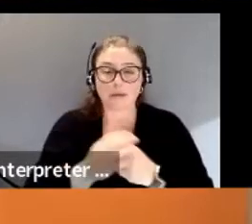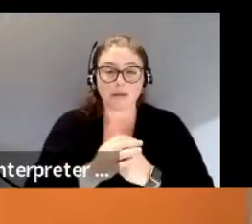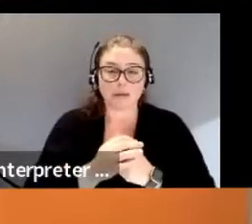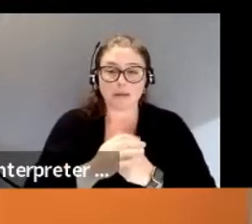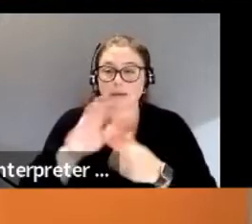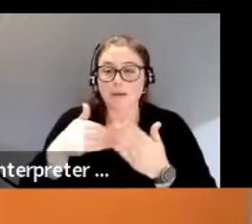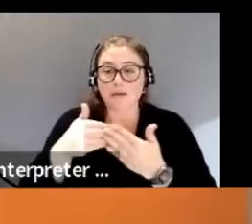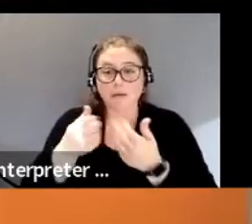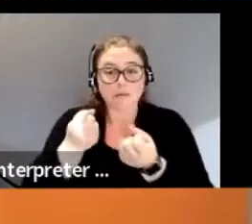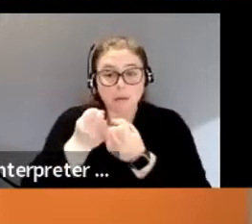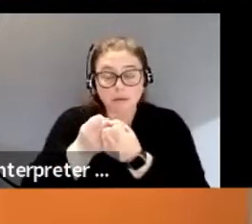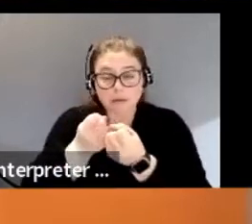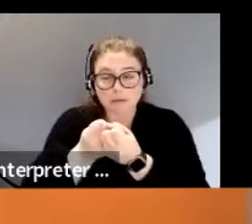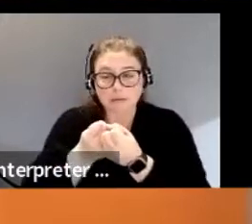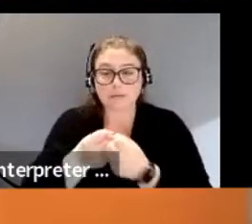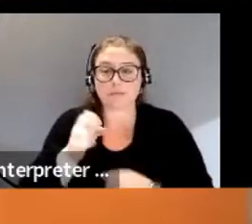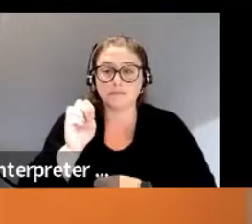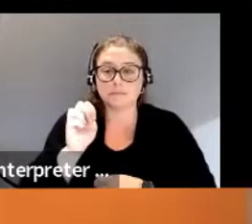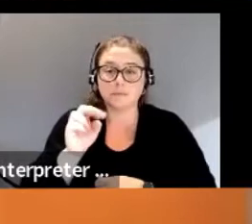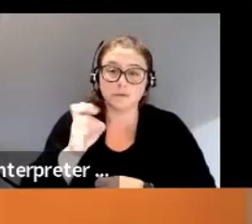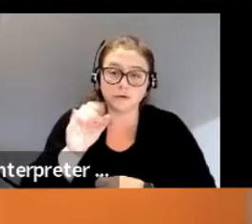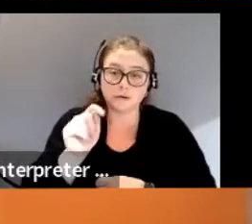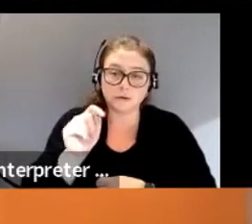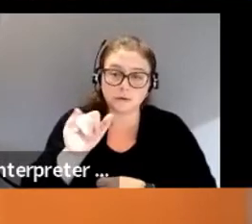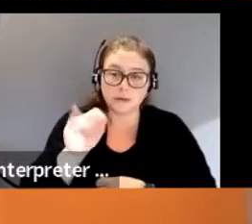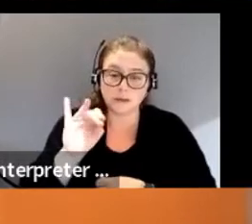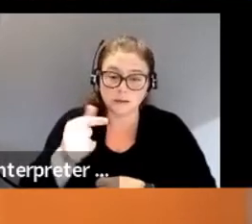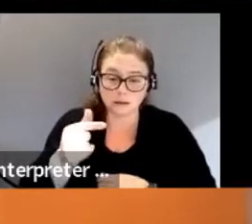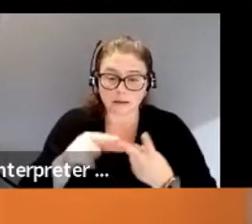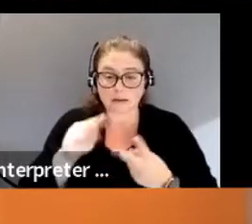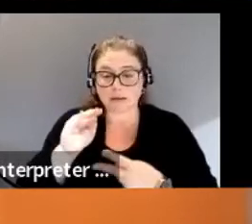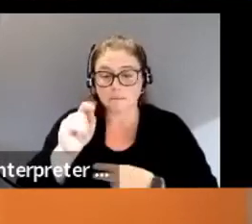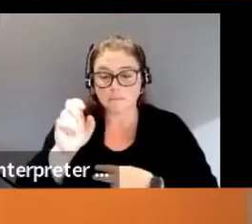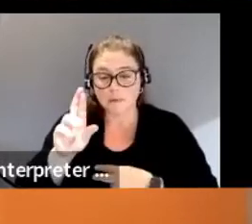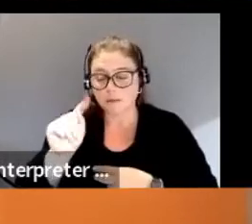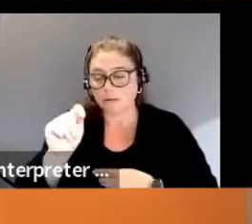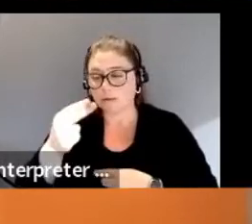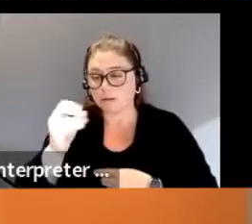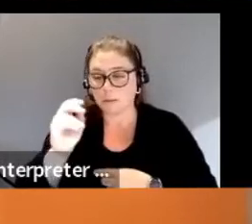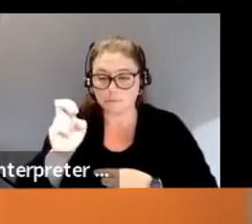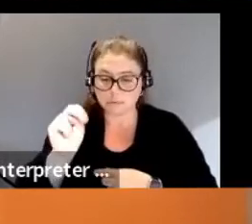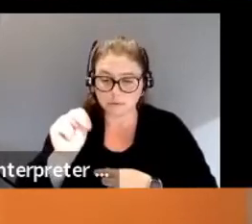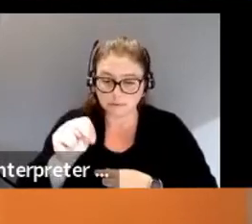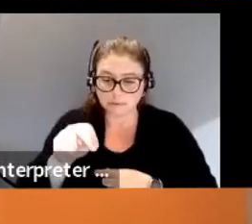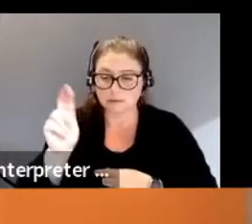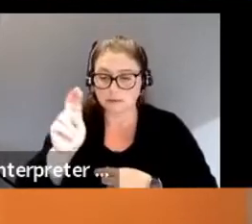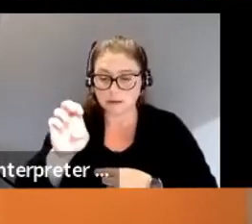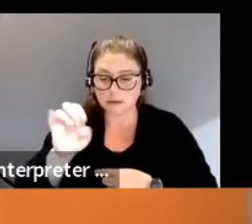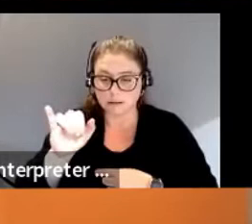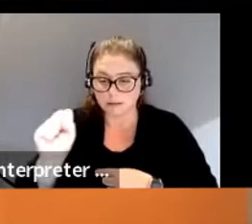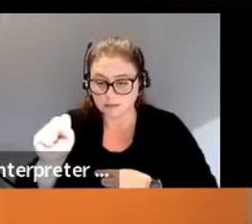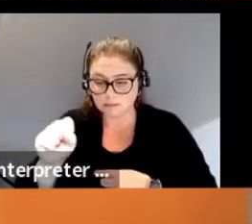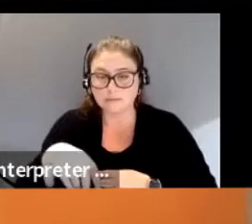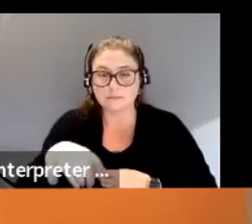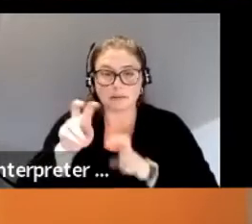corporate sponsors, Ernst & Young, Miller Thompson, Reese Informatica, Invest in Guelph, and of course BDO. Thank you